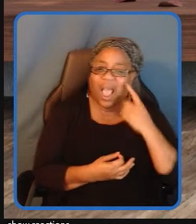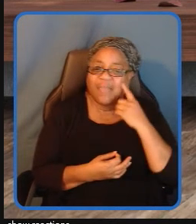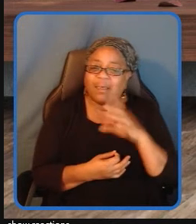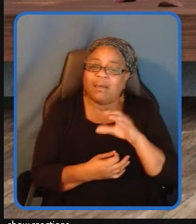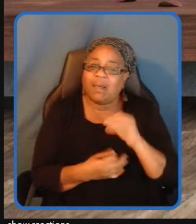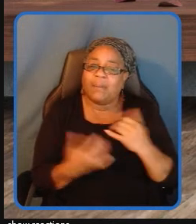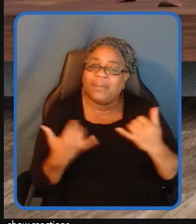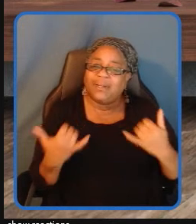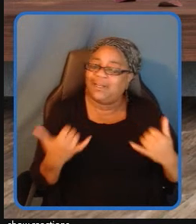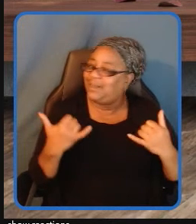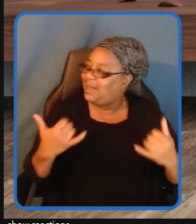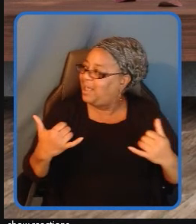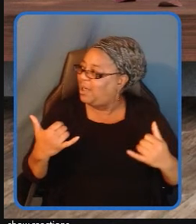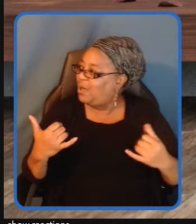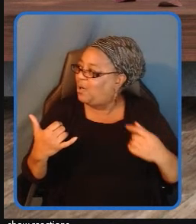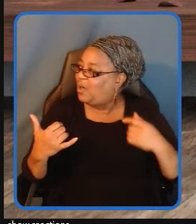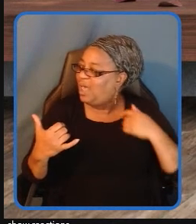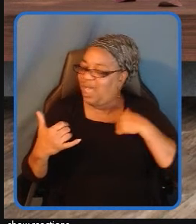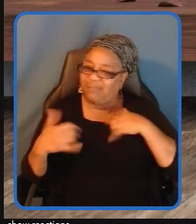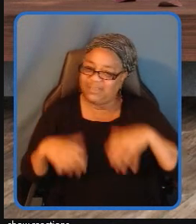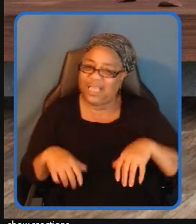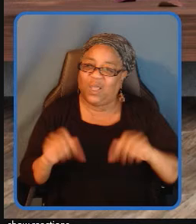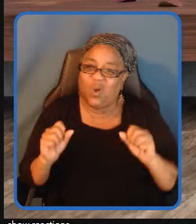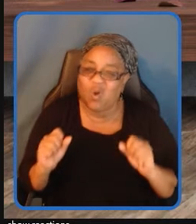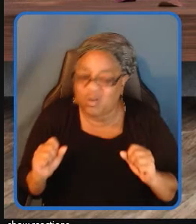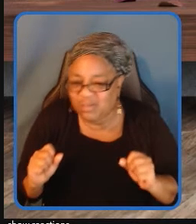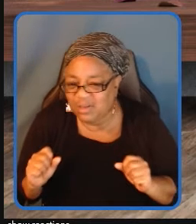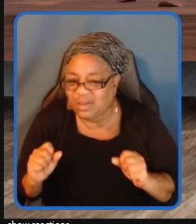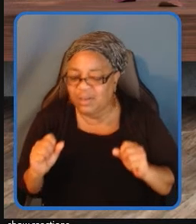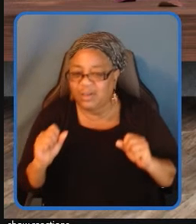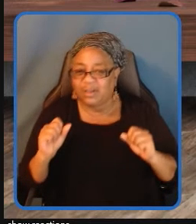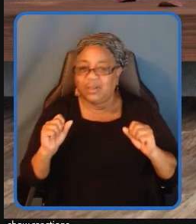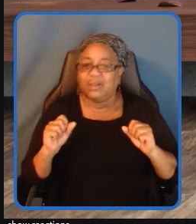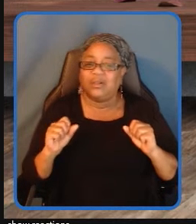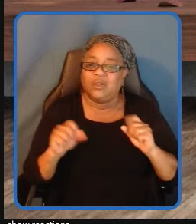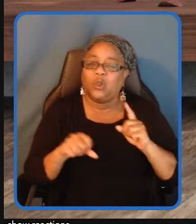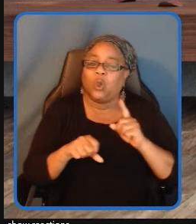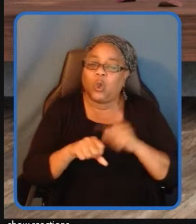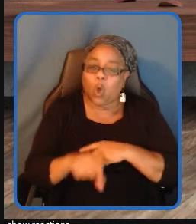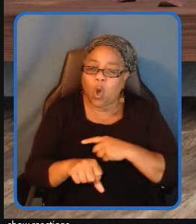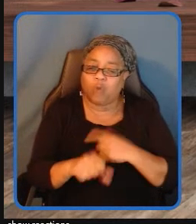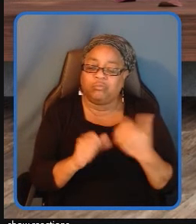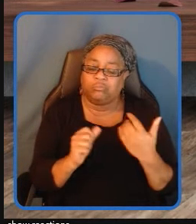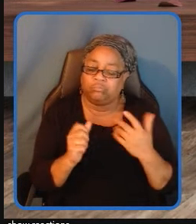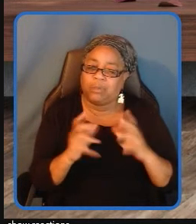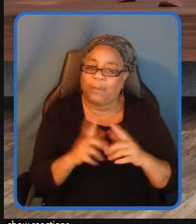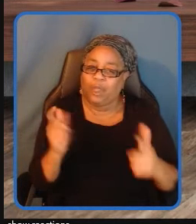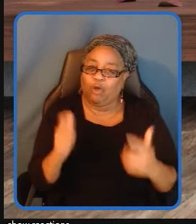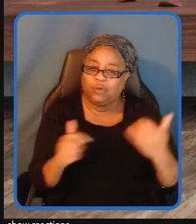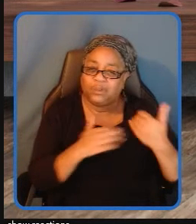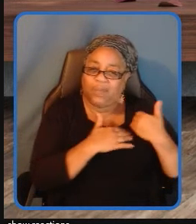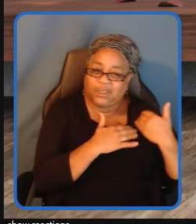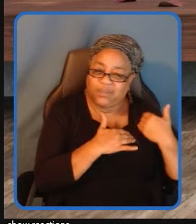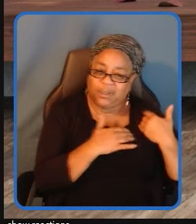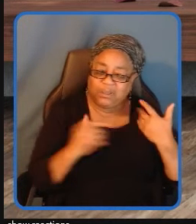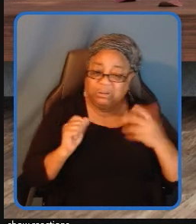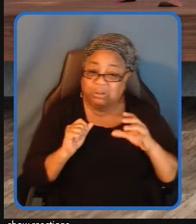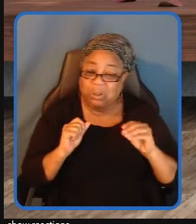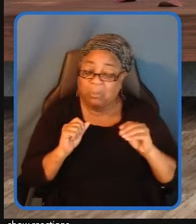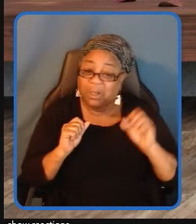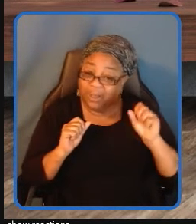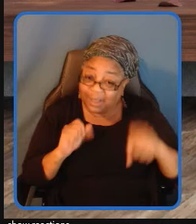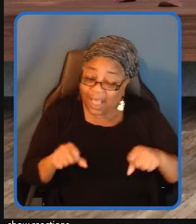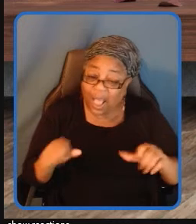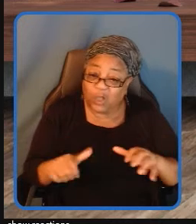belong audits to ask people the questions that Bo suggested. So companies could do that. And